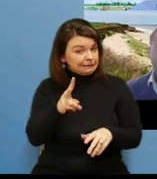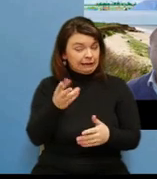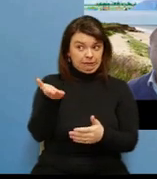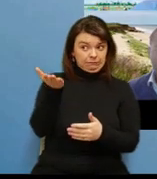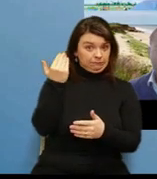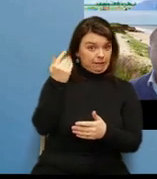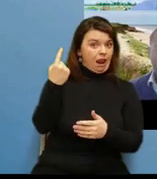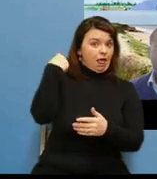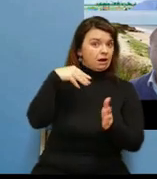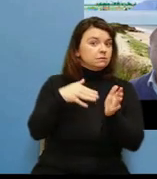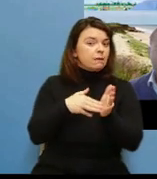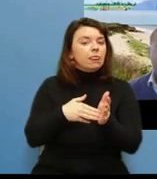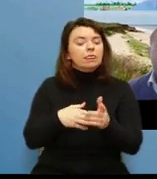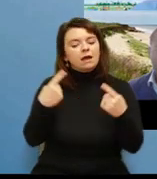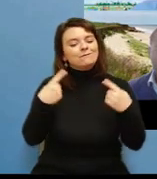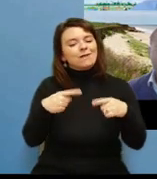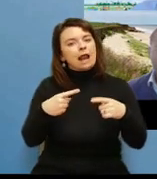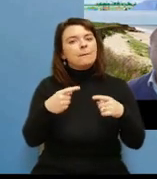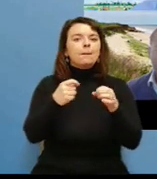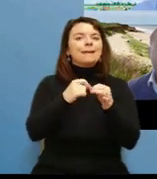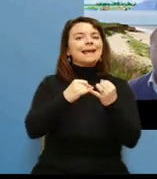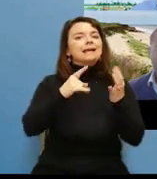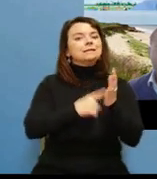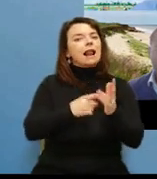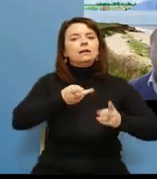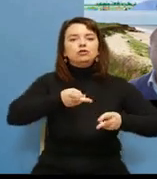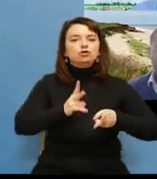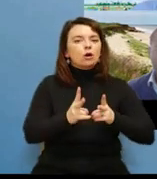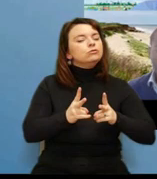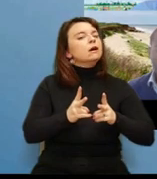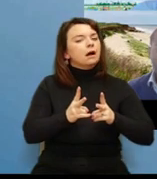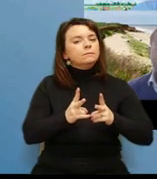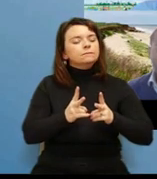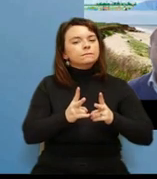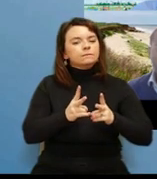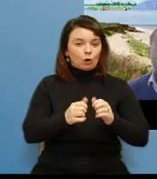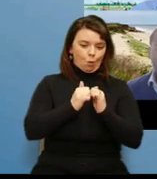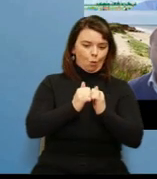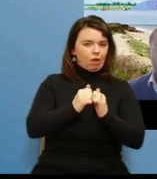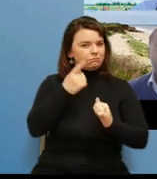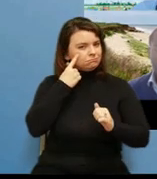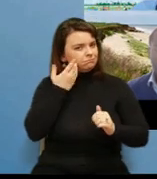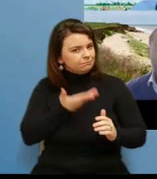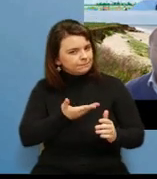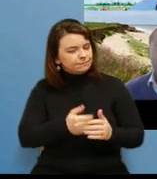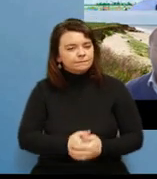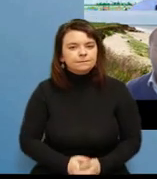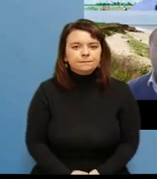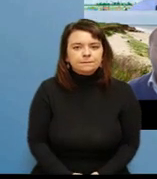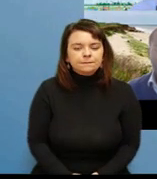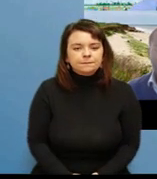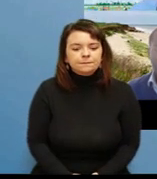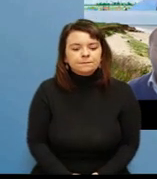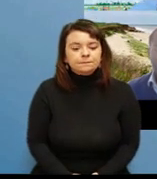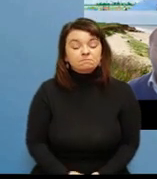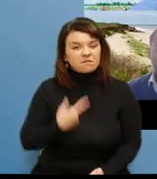month's video, it is now available with BSL interpretation. It's worth looking, if only for that. We